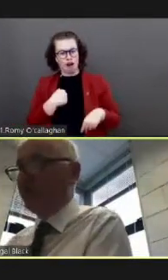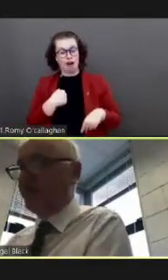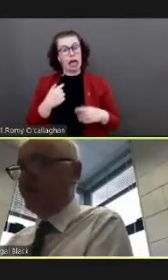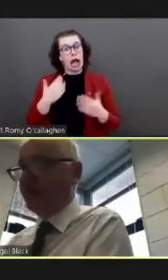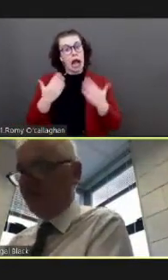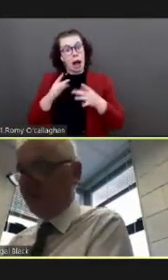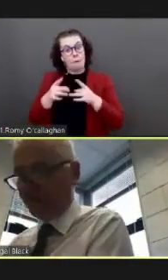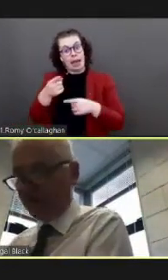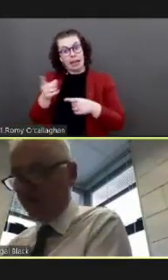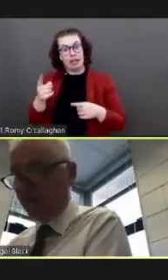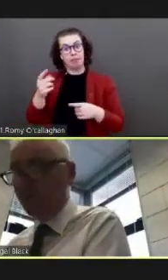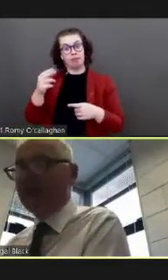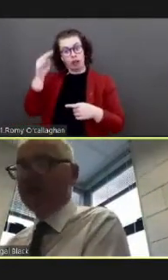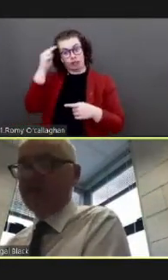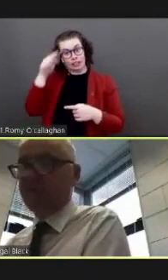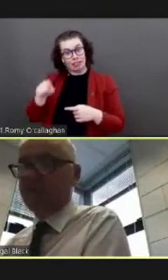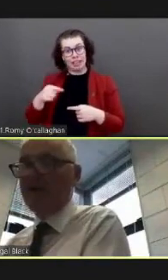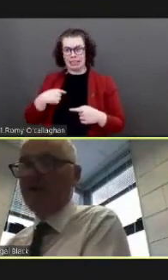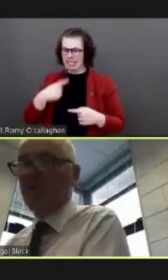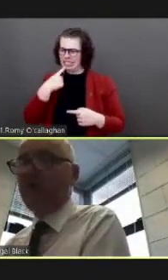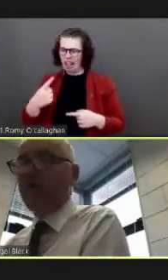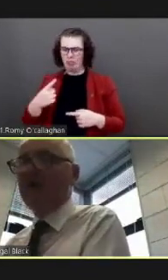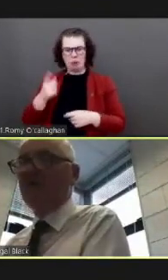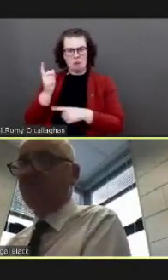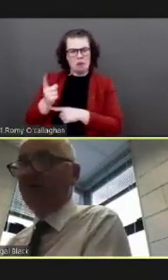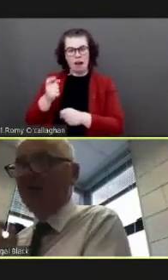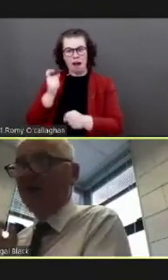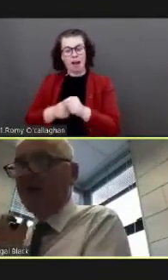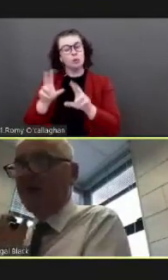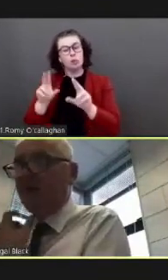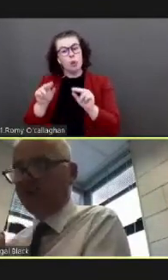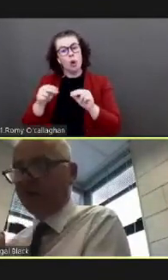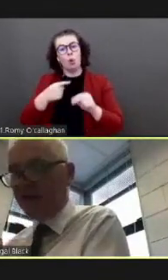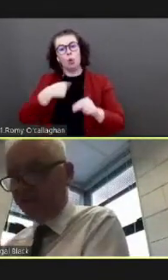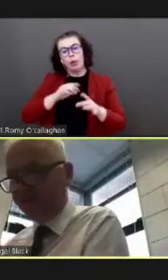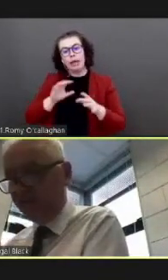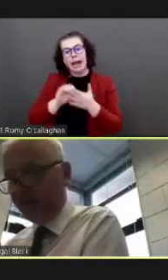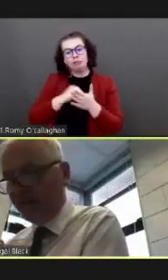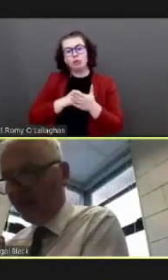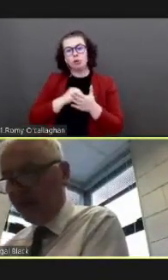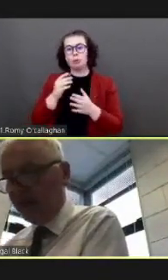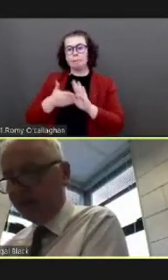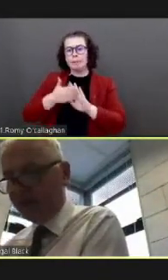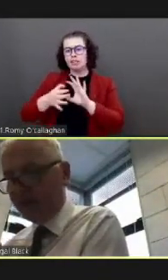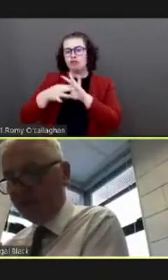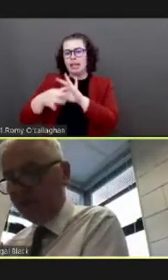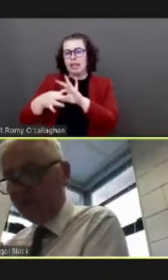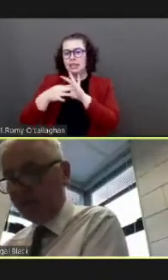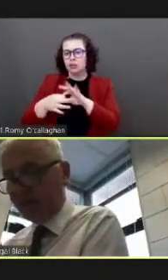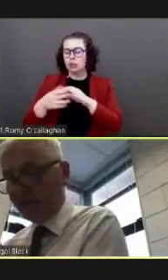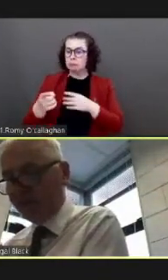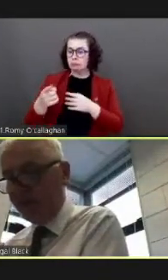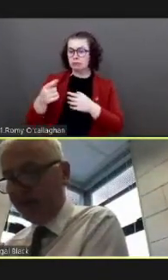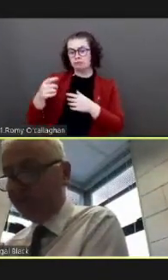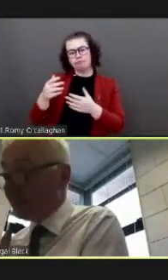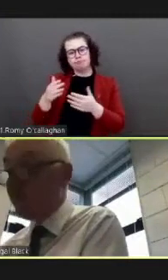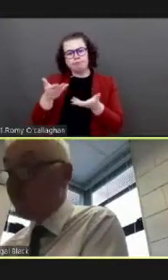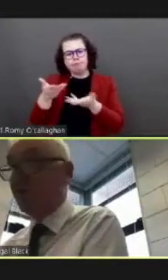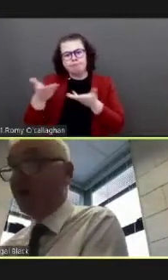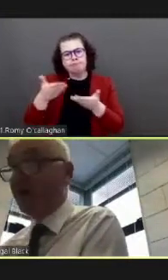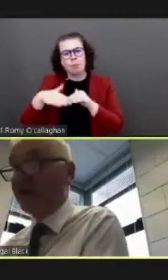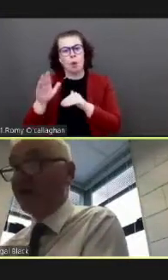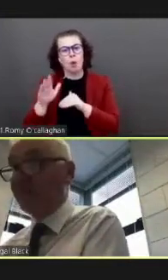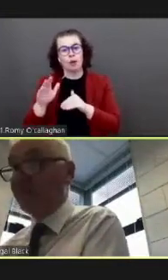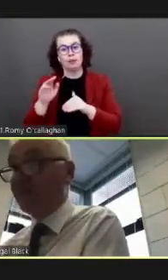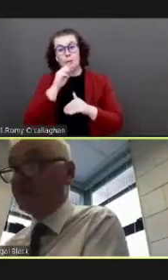important within this is the relationship that we build up between our staff and prisoners. That requires that